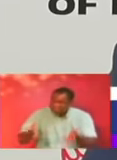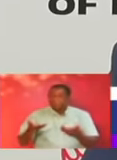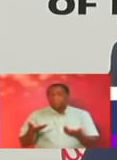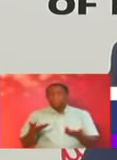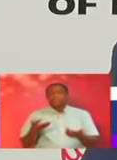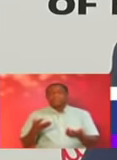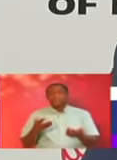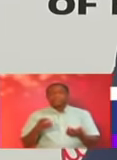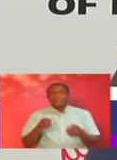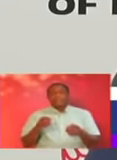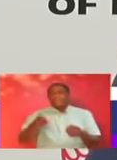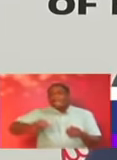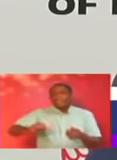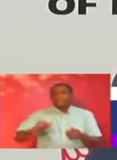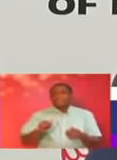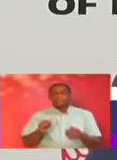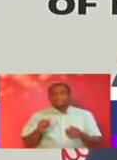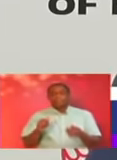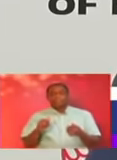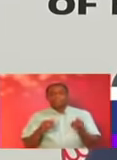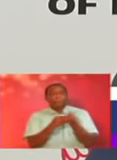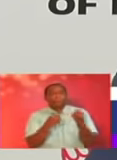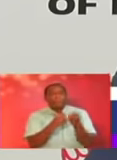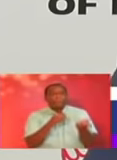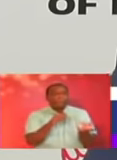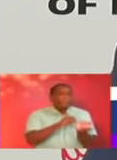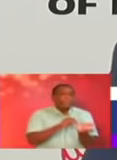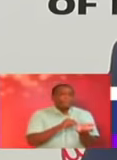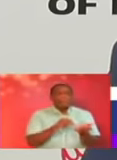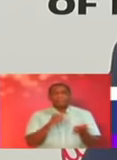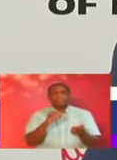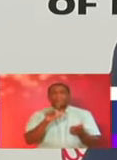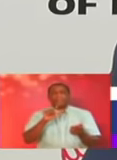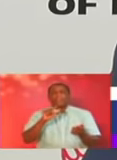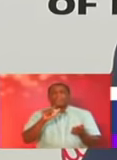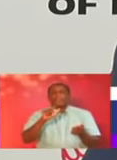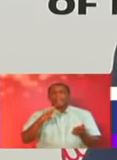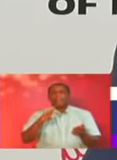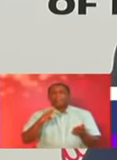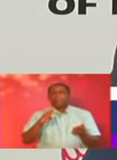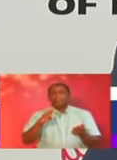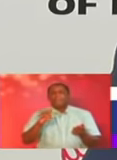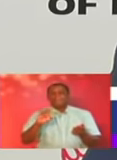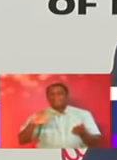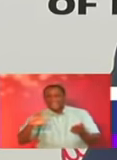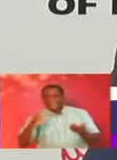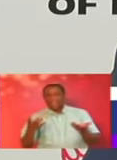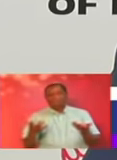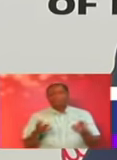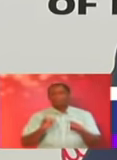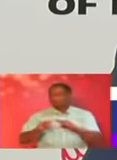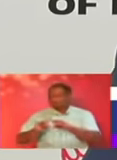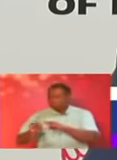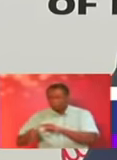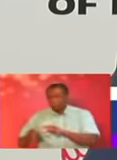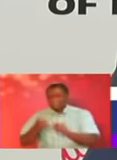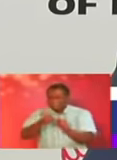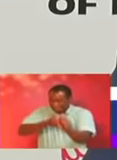care escorts, lab techs. The percentages vary across the different professions, but